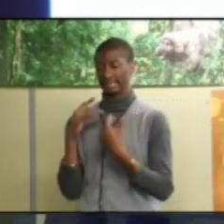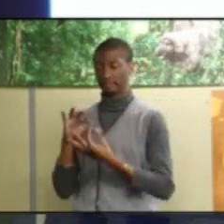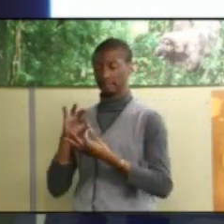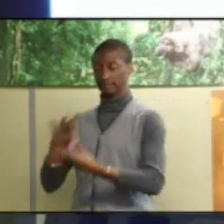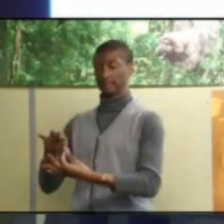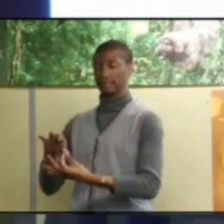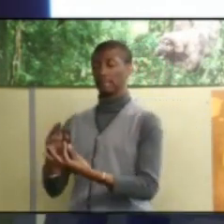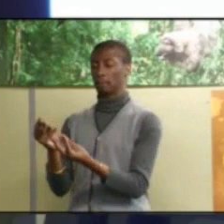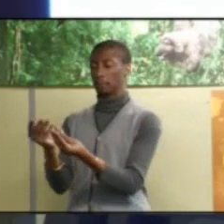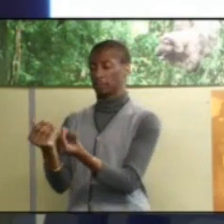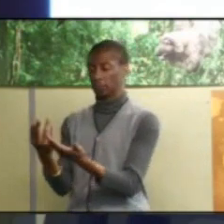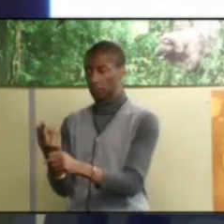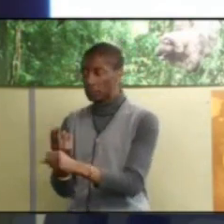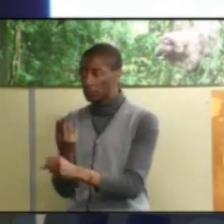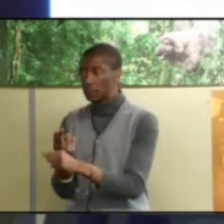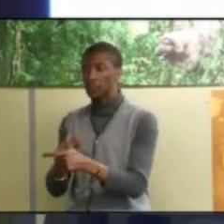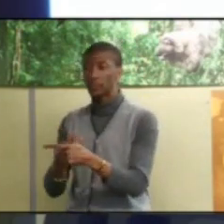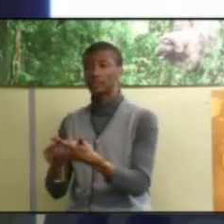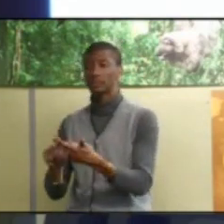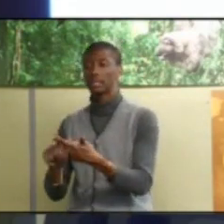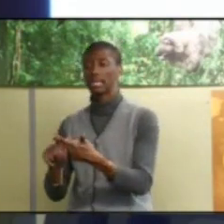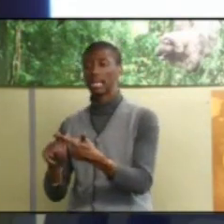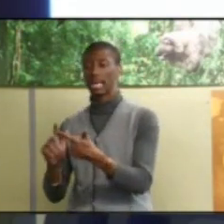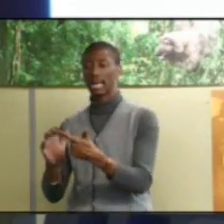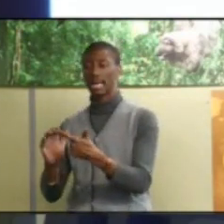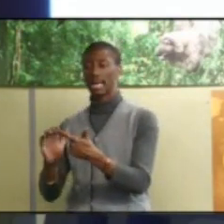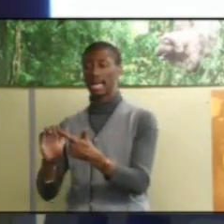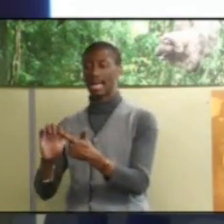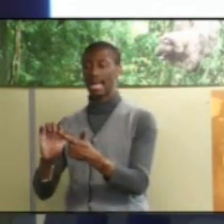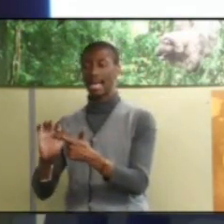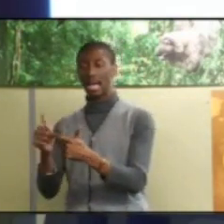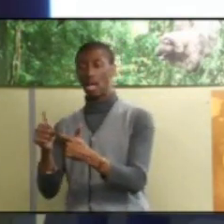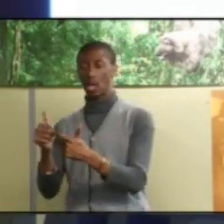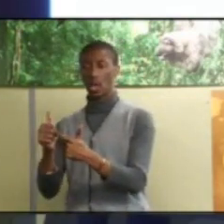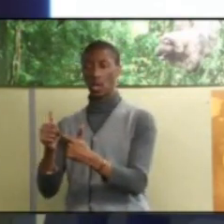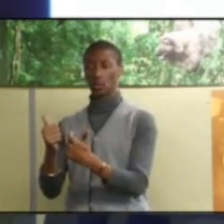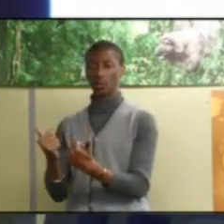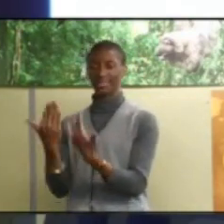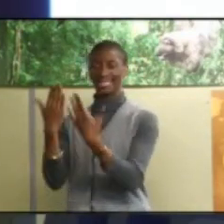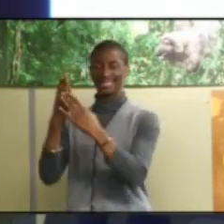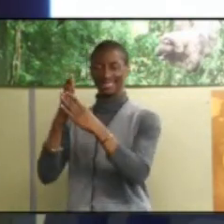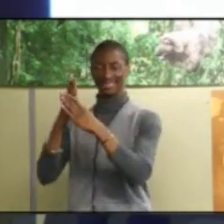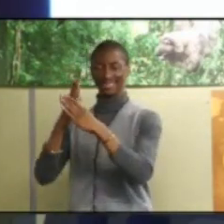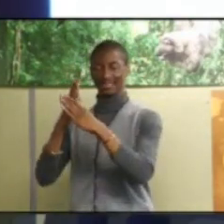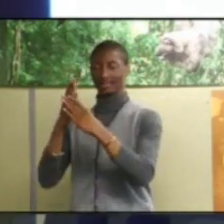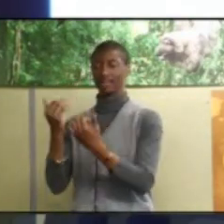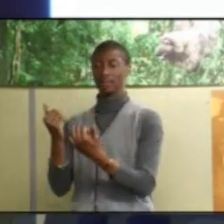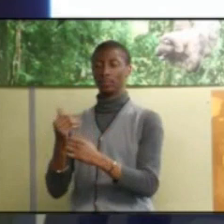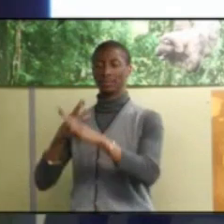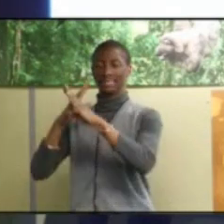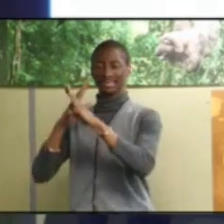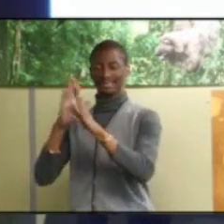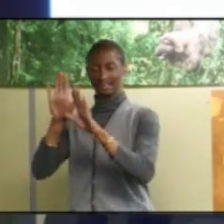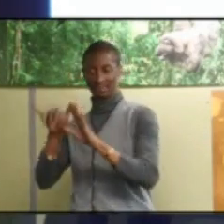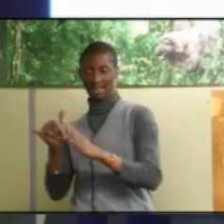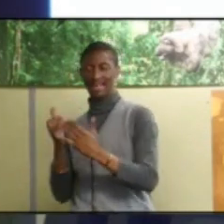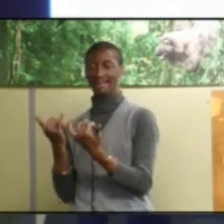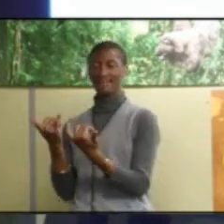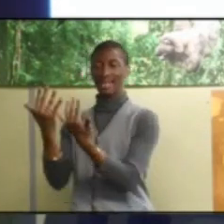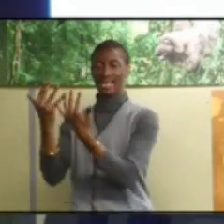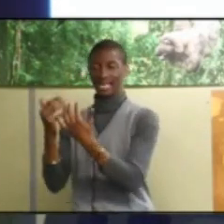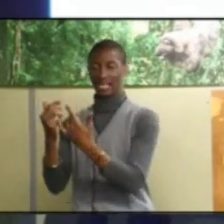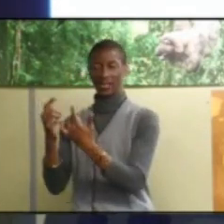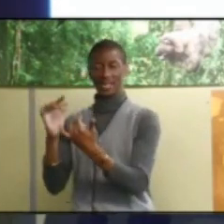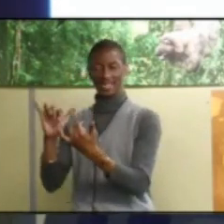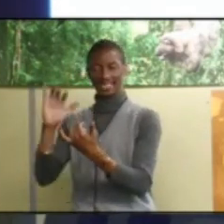material usage, how it's fire protected, they seem to be less and less, and more designers are